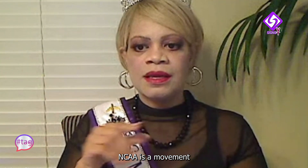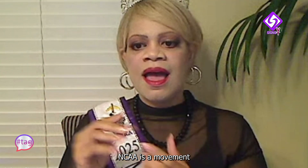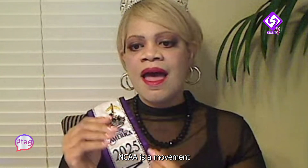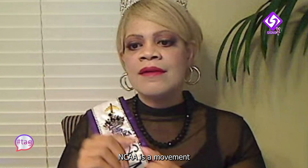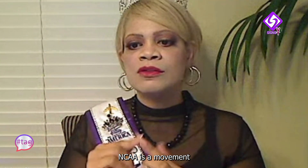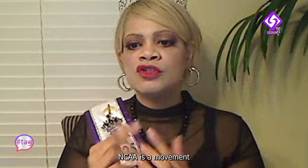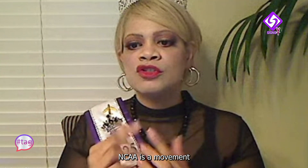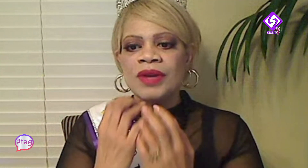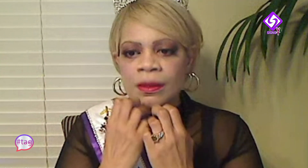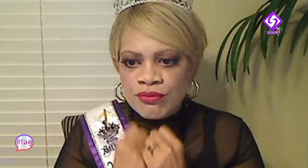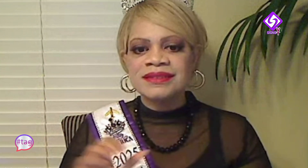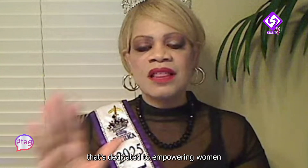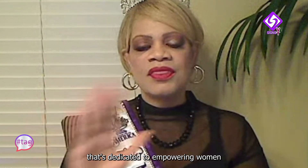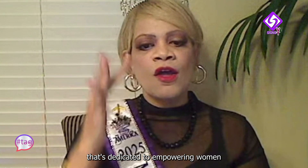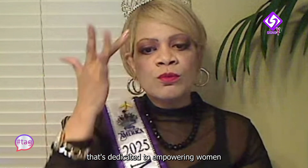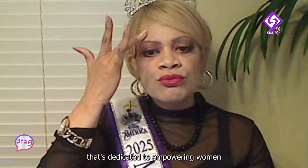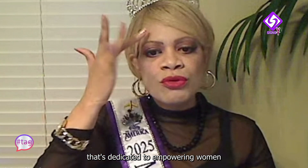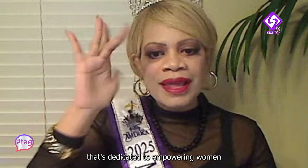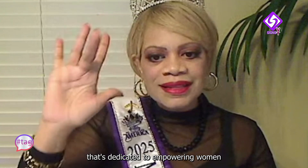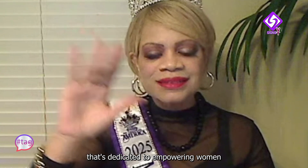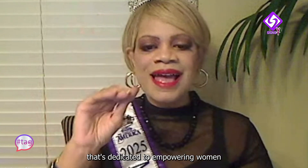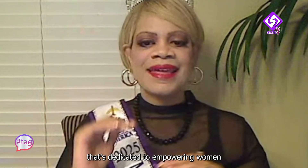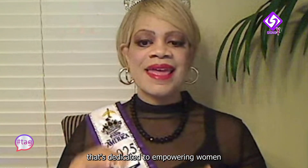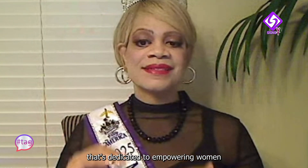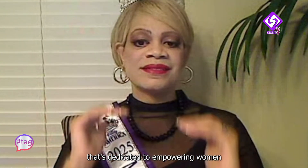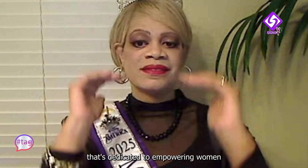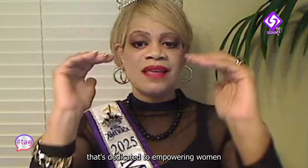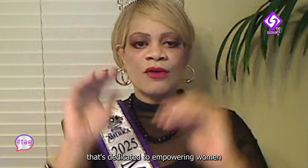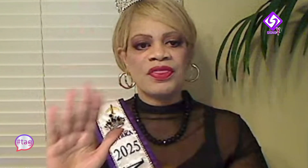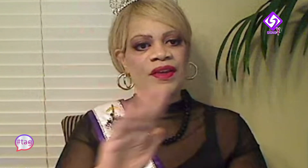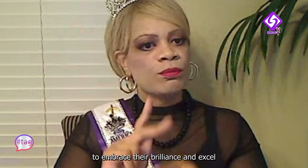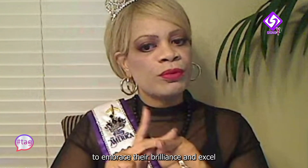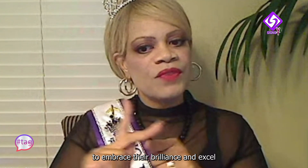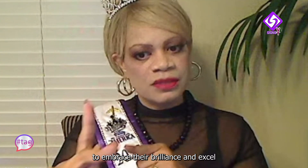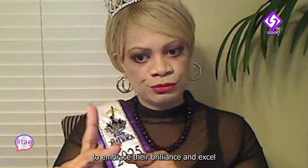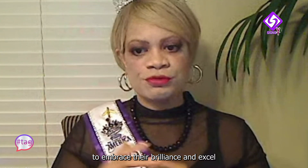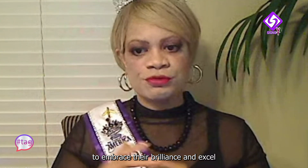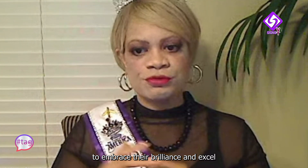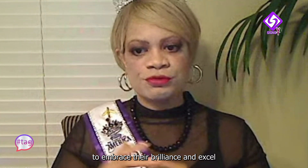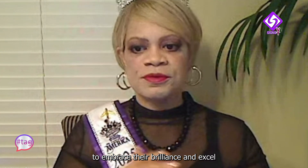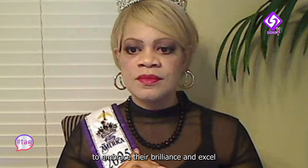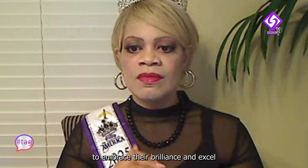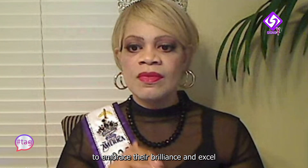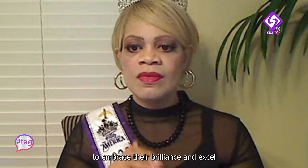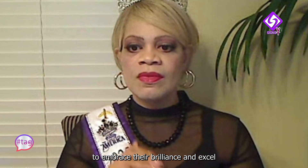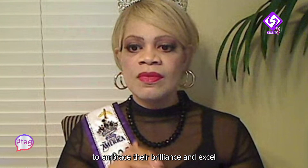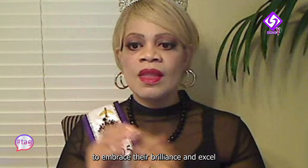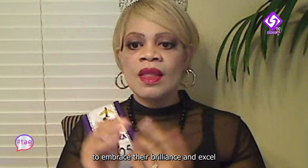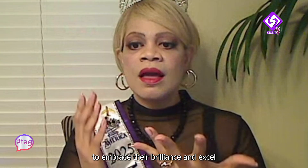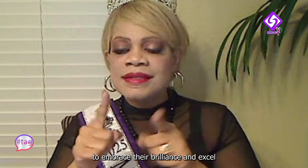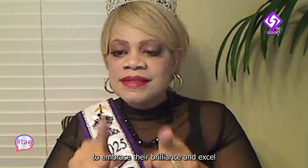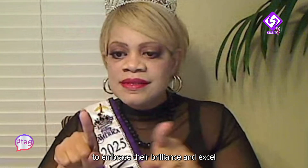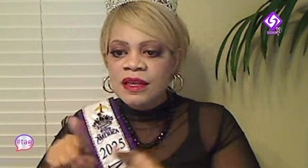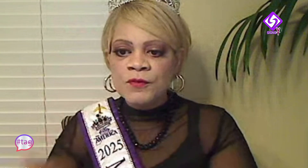MCA is a movement that's dedicated to empowering women to embrace their brilliance